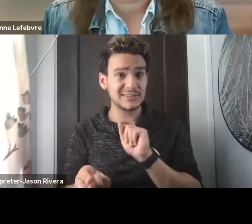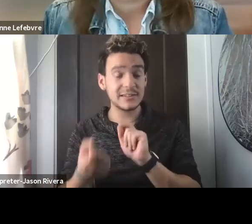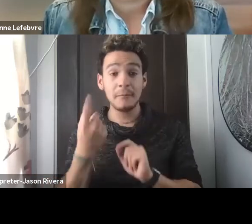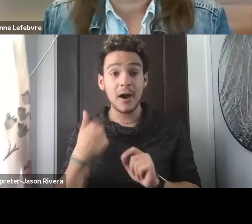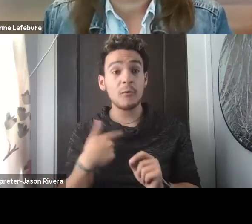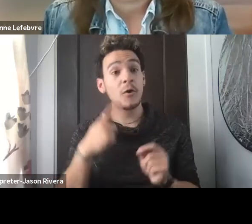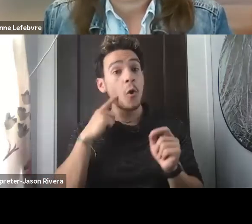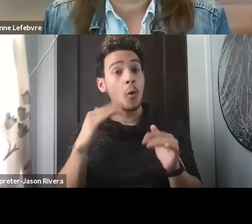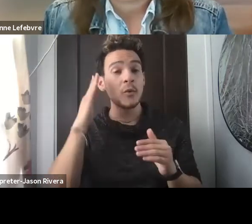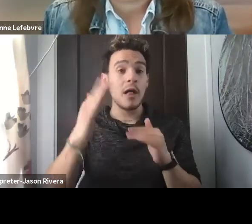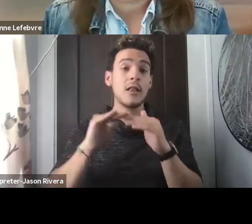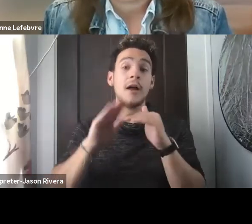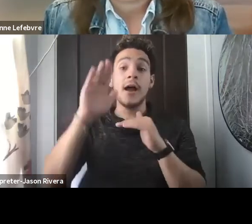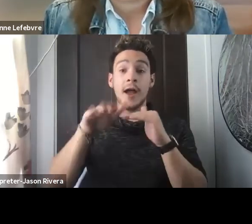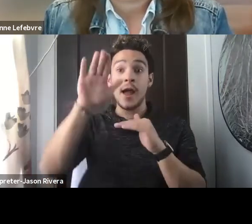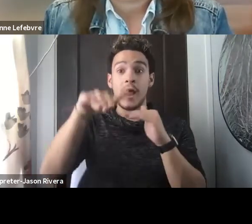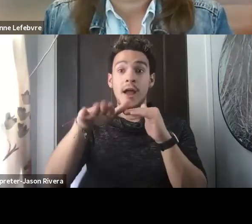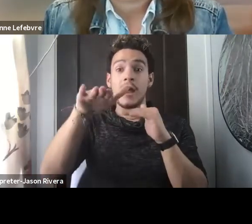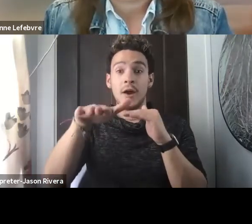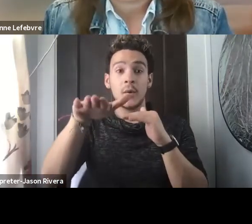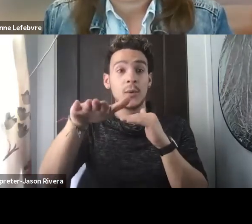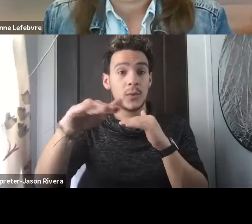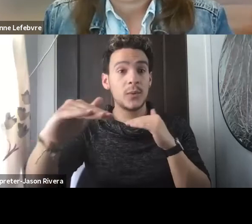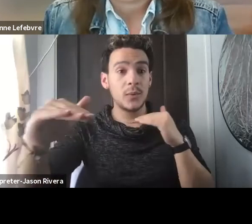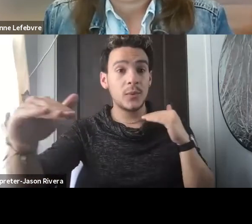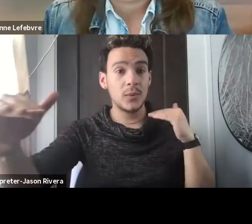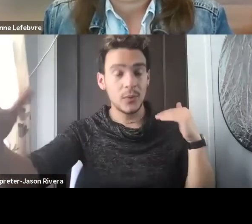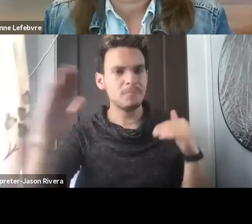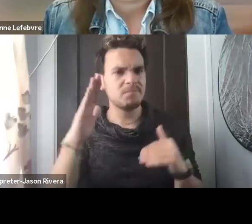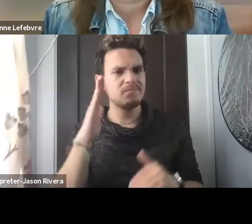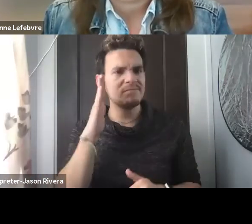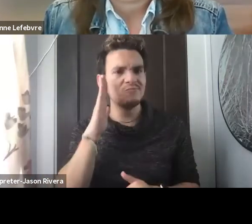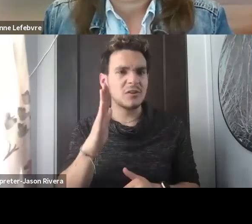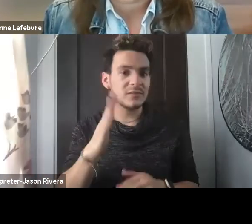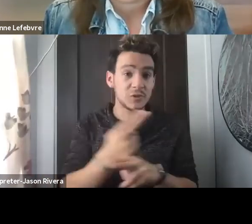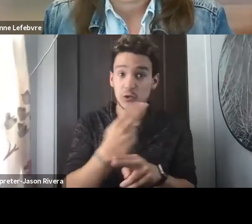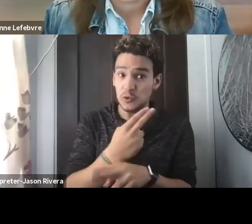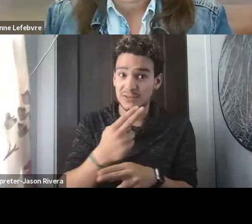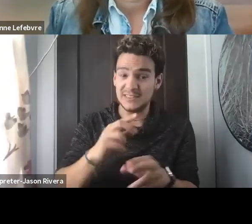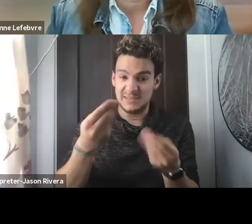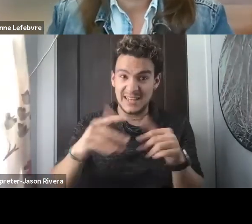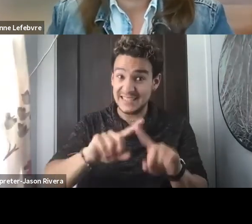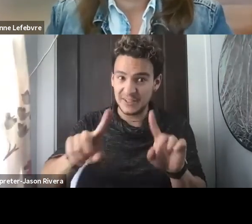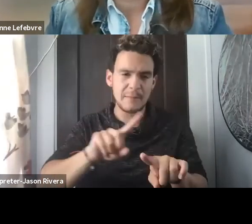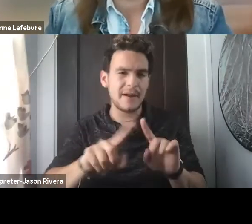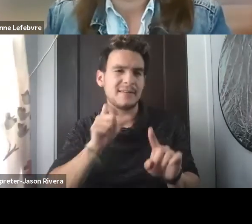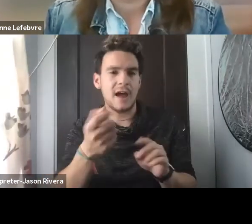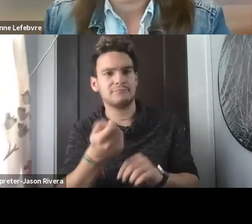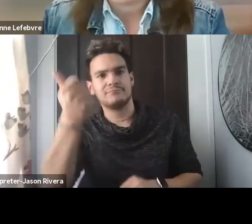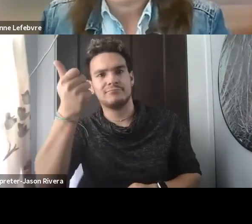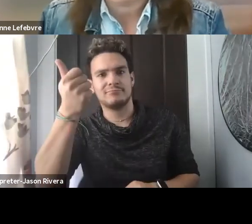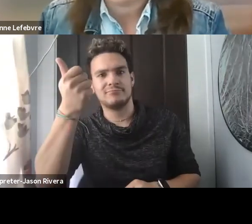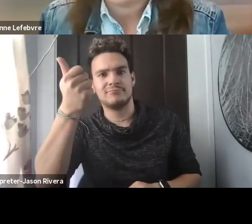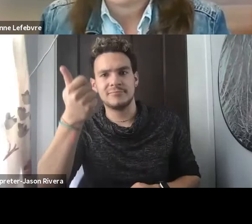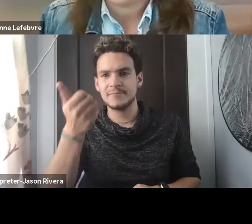they're going to settle out, and the way we use space will be different, but it won't go away. Yeah. And, oh yeah, go